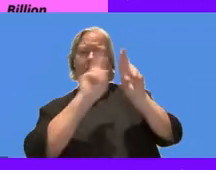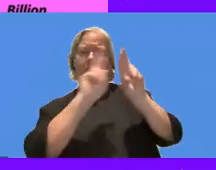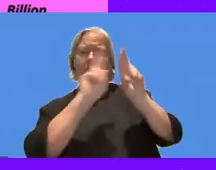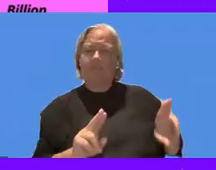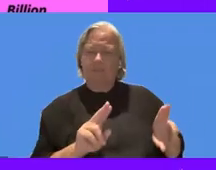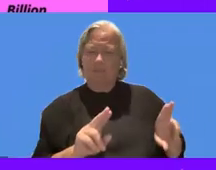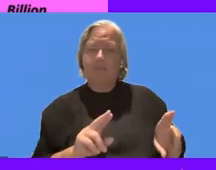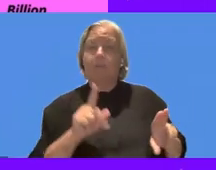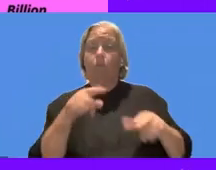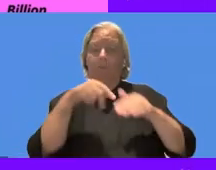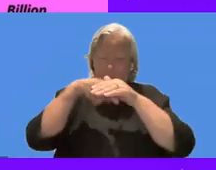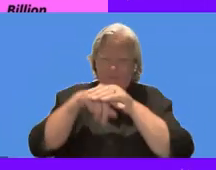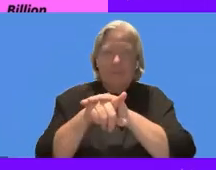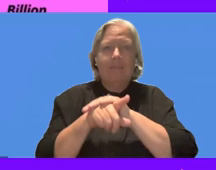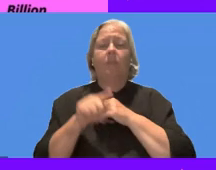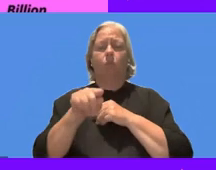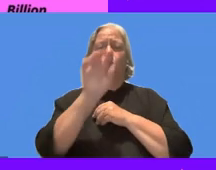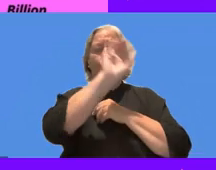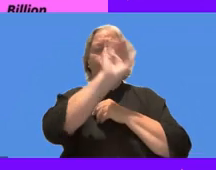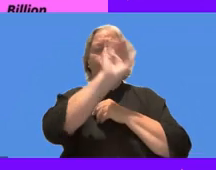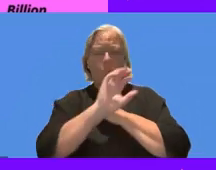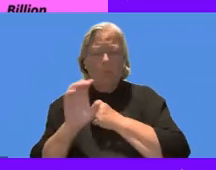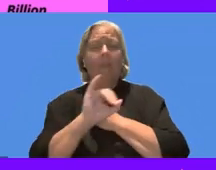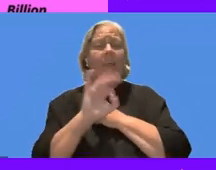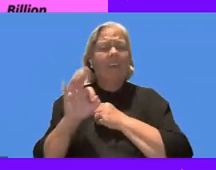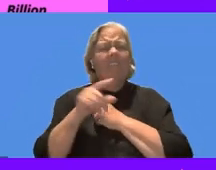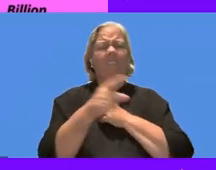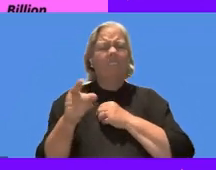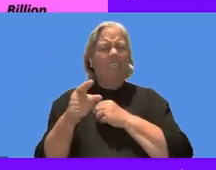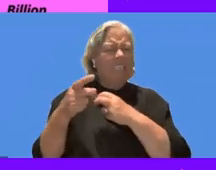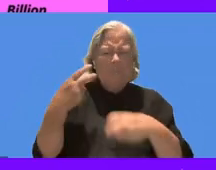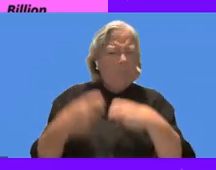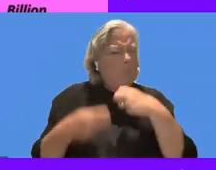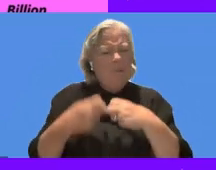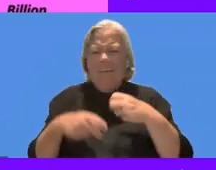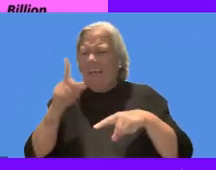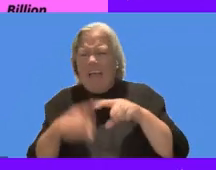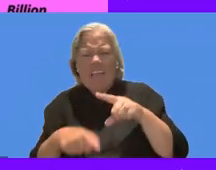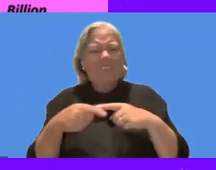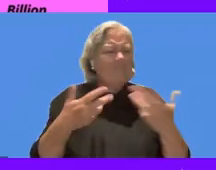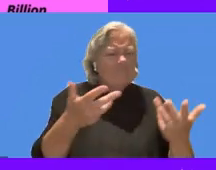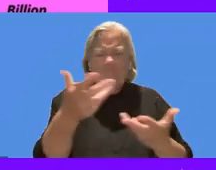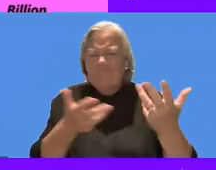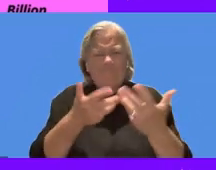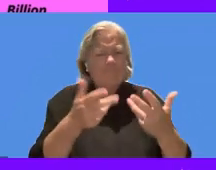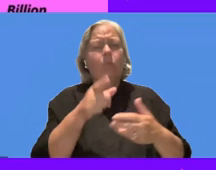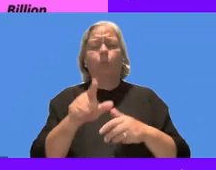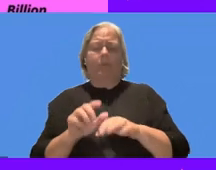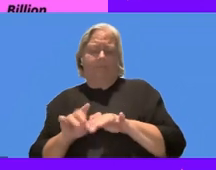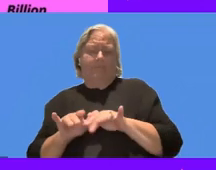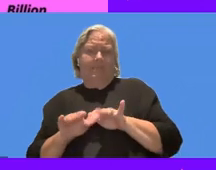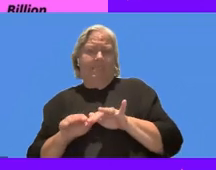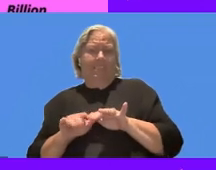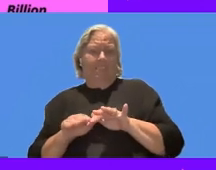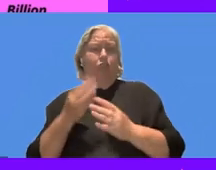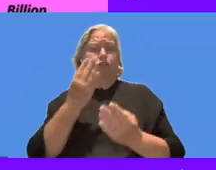And if you have any problems, feel free to join and just ask a question in the chat. And we have colleagues here who will be able to direct